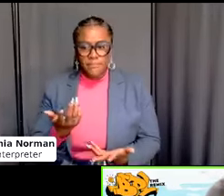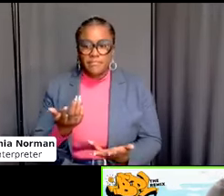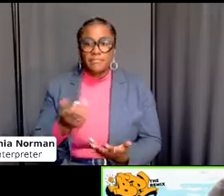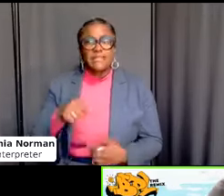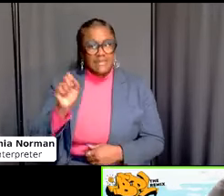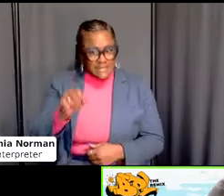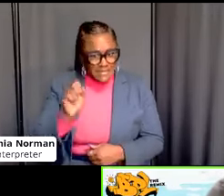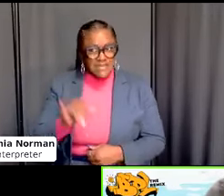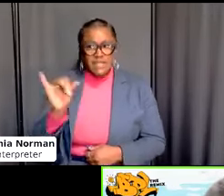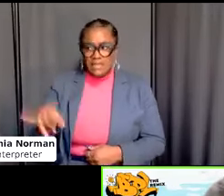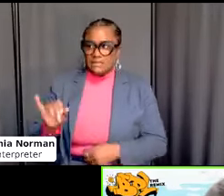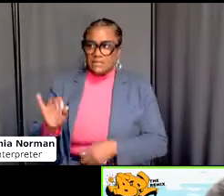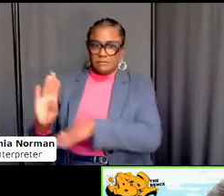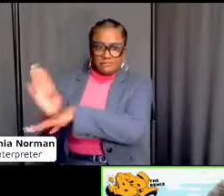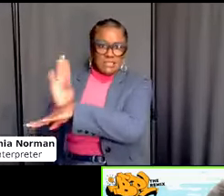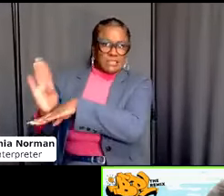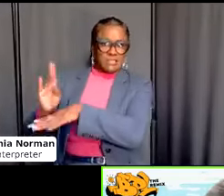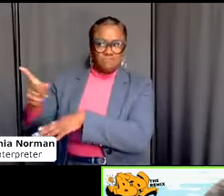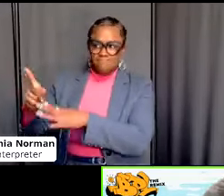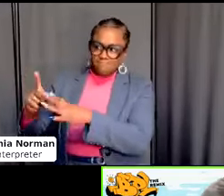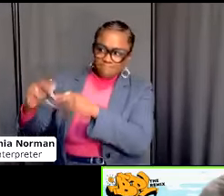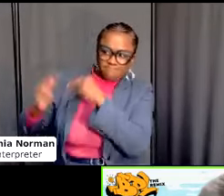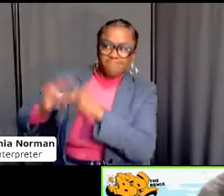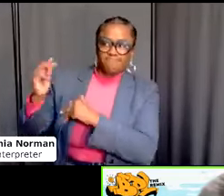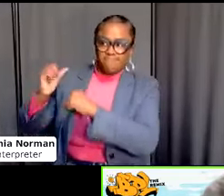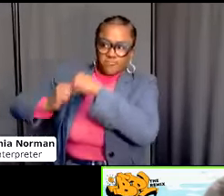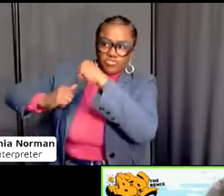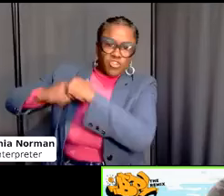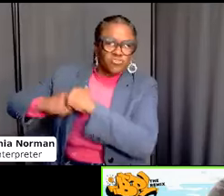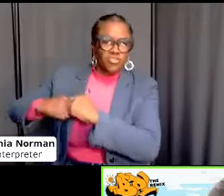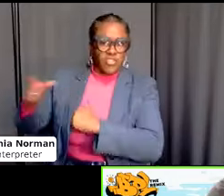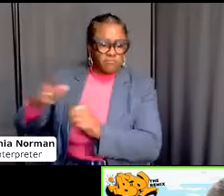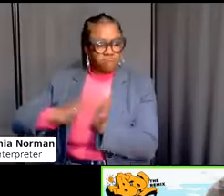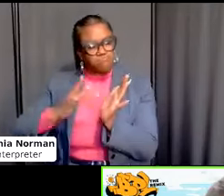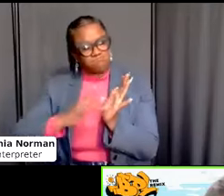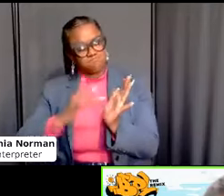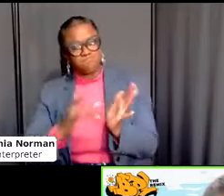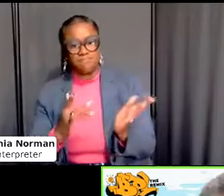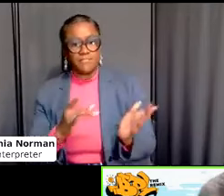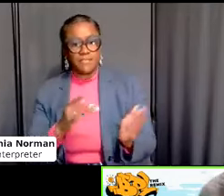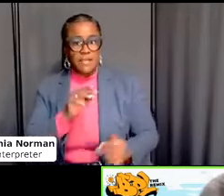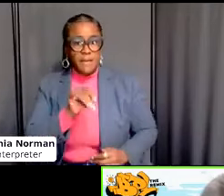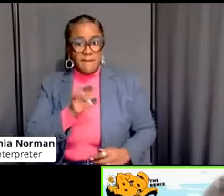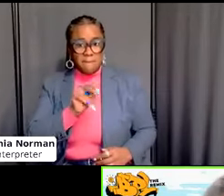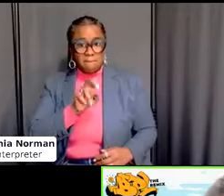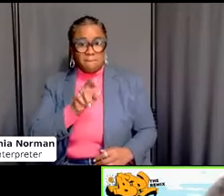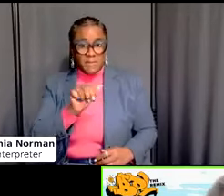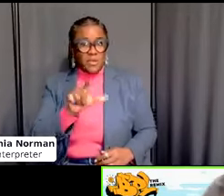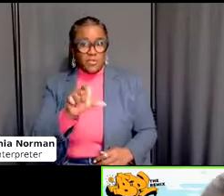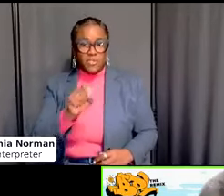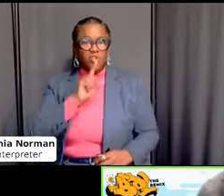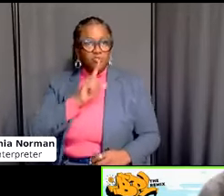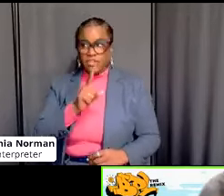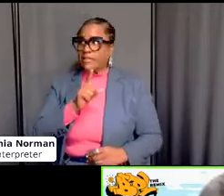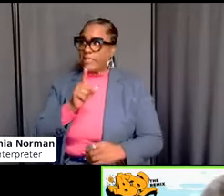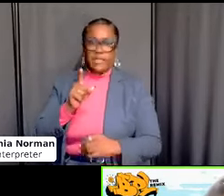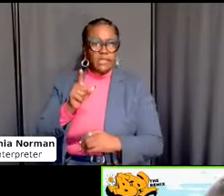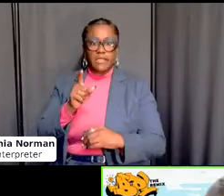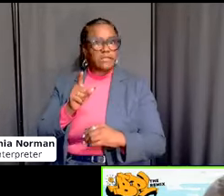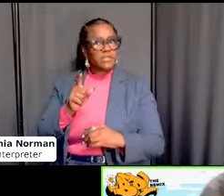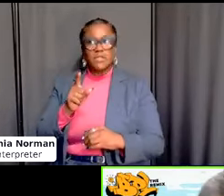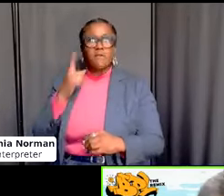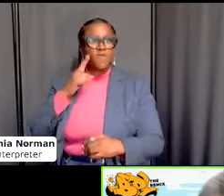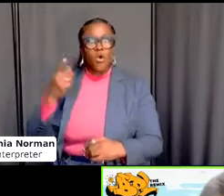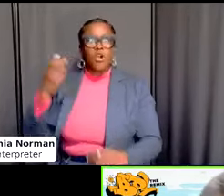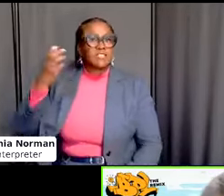industrial complex, and these minerals are fueling the world, fueling our cell